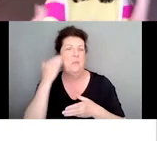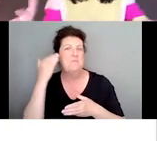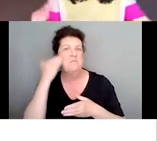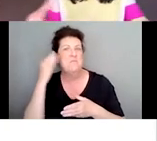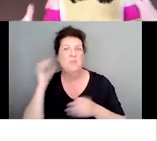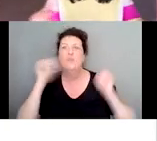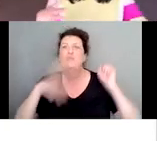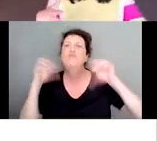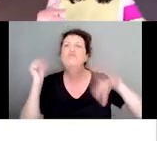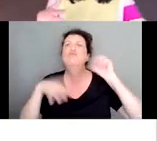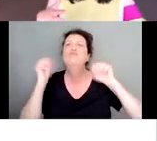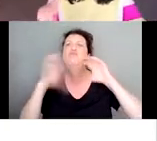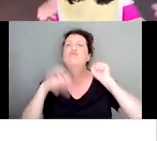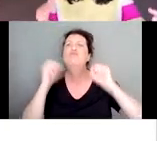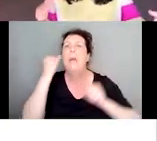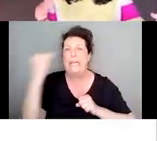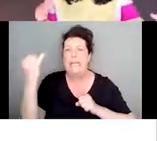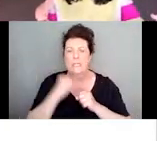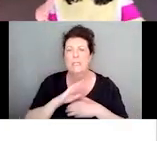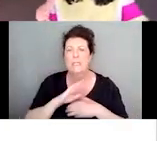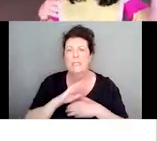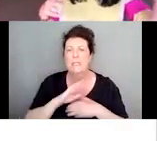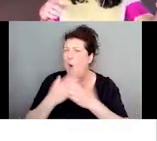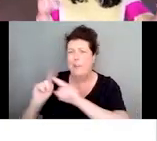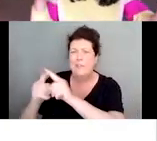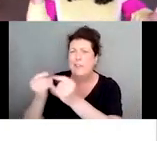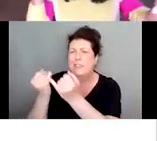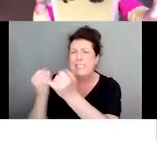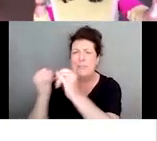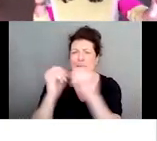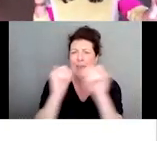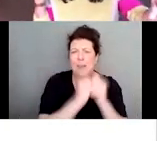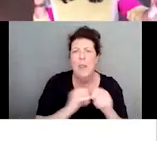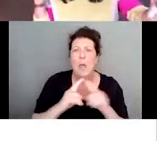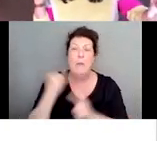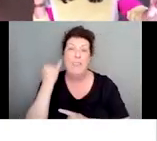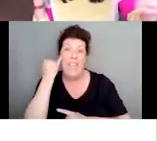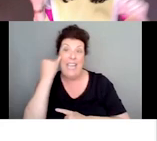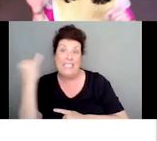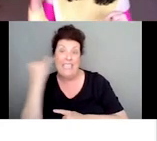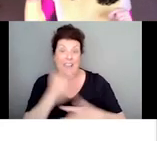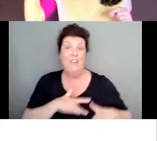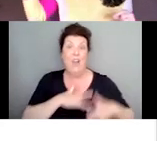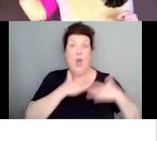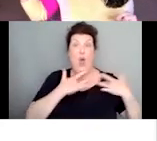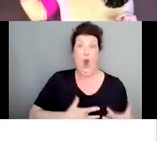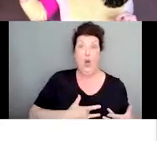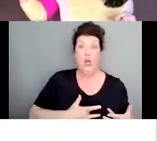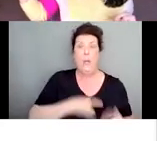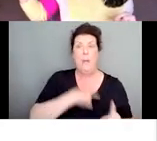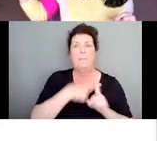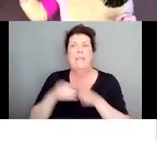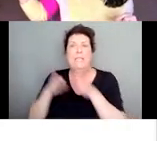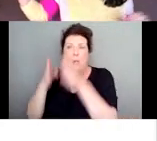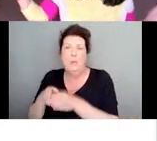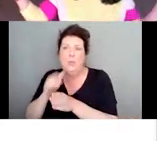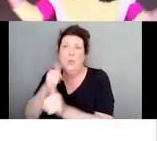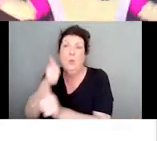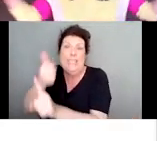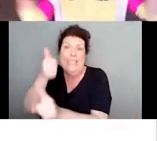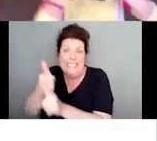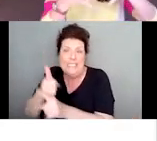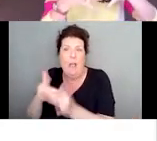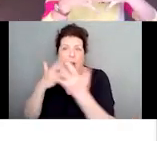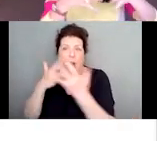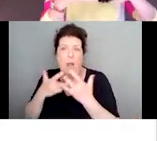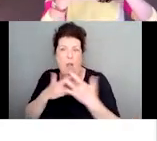sort of all different moving pieces, but the idea of a heart and a person who was a heart. And then I think they had a separate idea that had to do with a calendar. And